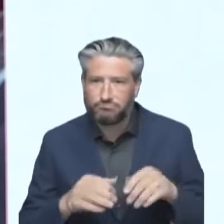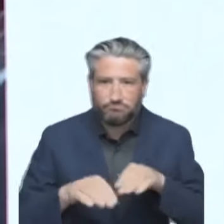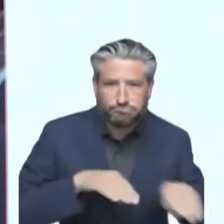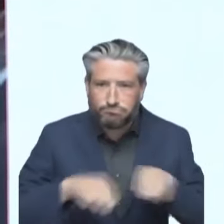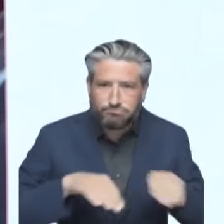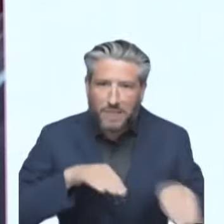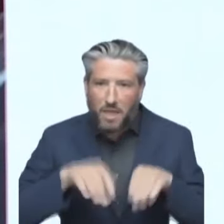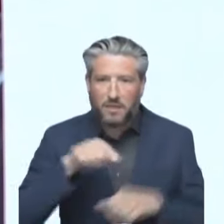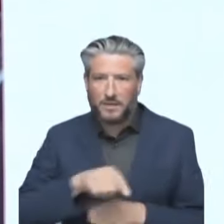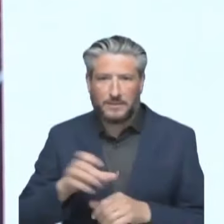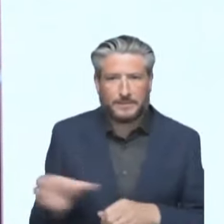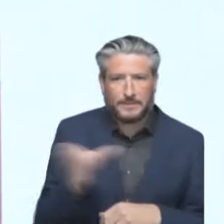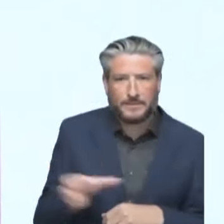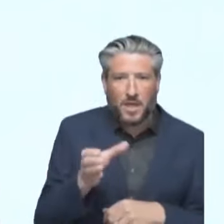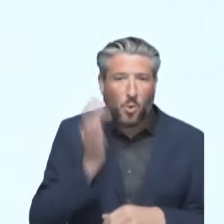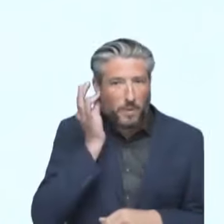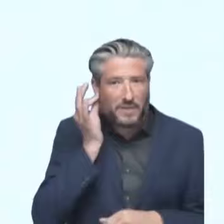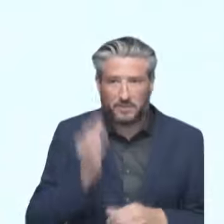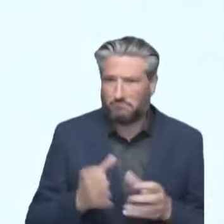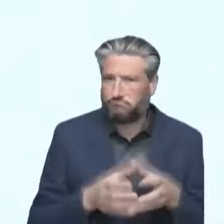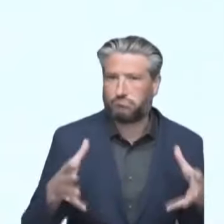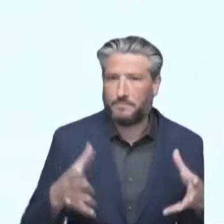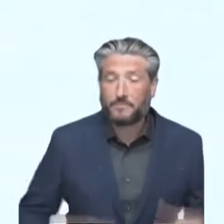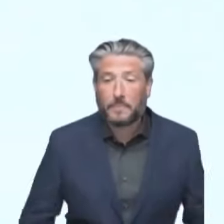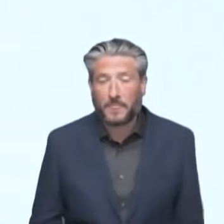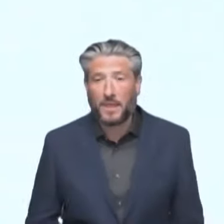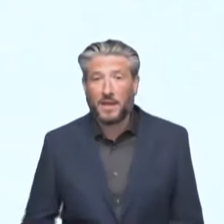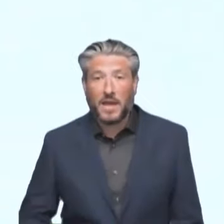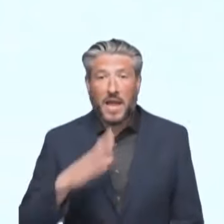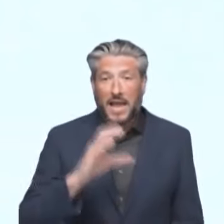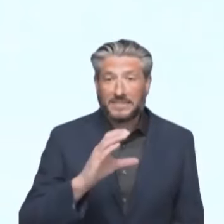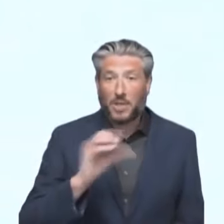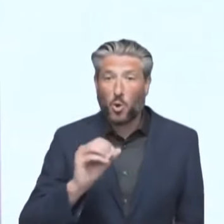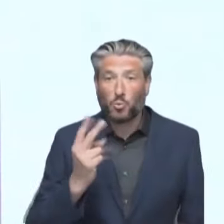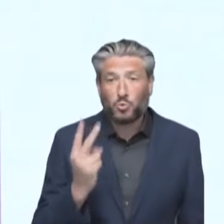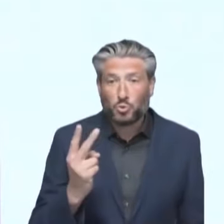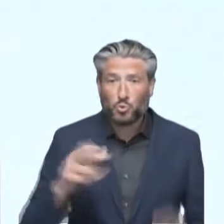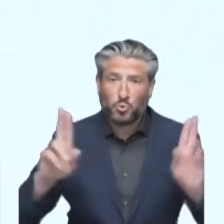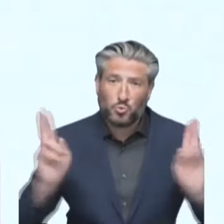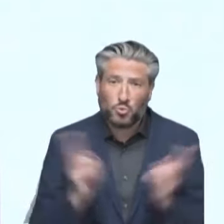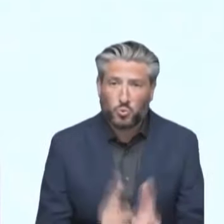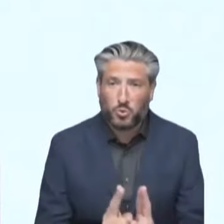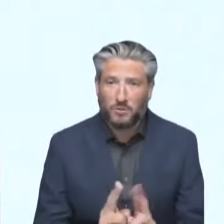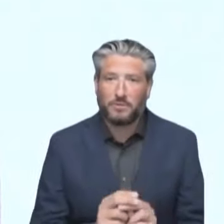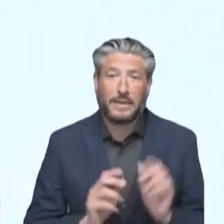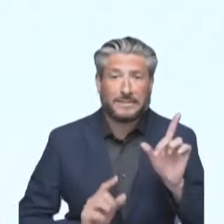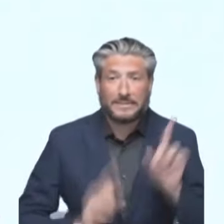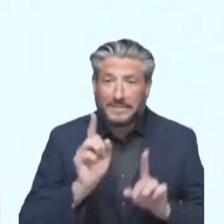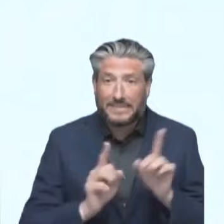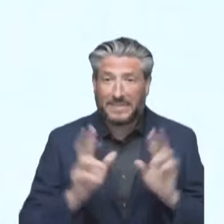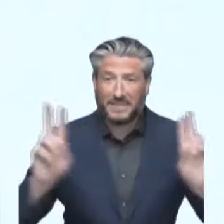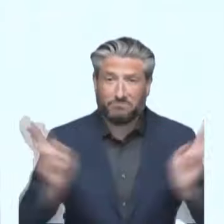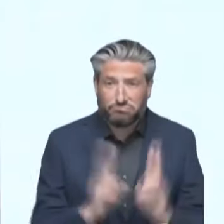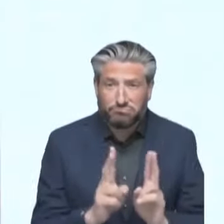innovations of the Software Republic, to promote decarbonization of mobility, of cities and of territories. I think our roadmap is a